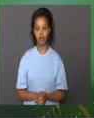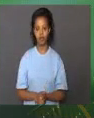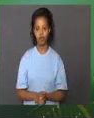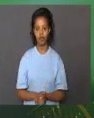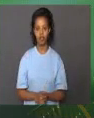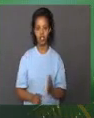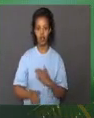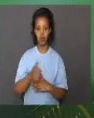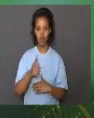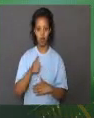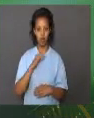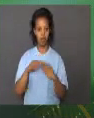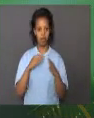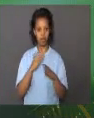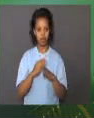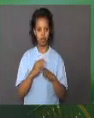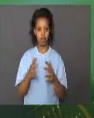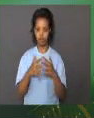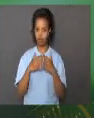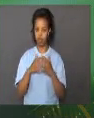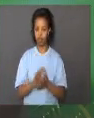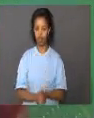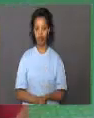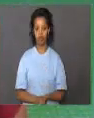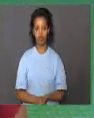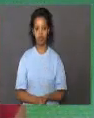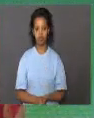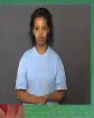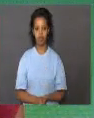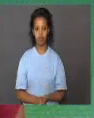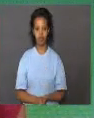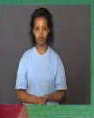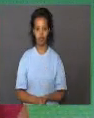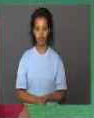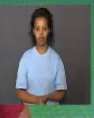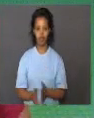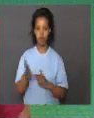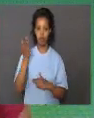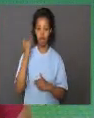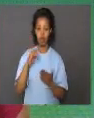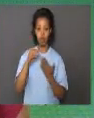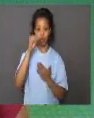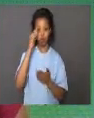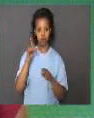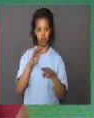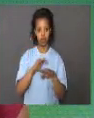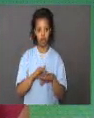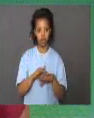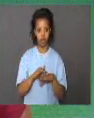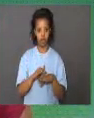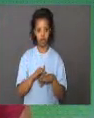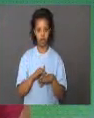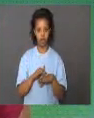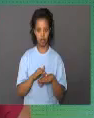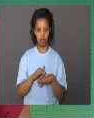on basic biological tools. In our last lesson, we learned